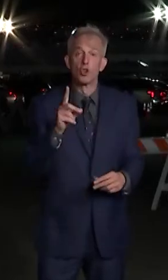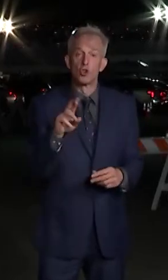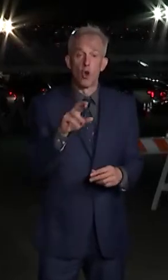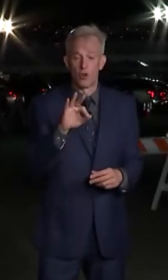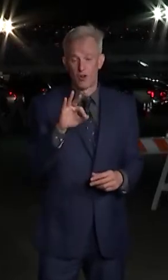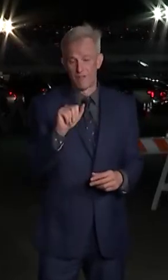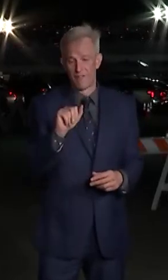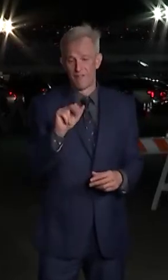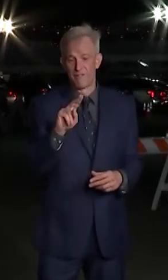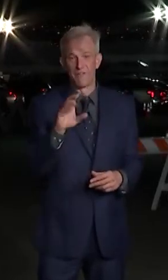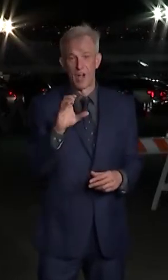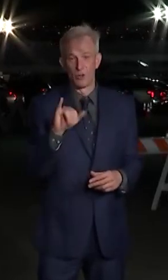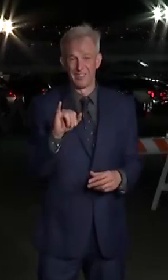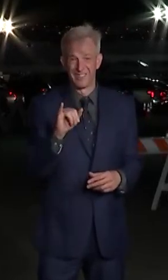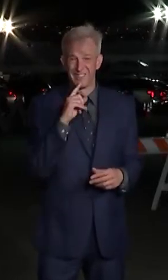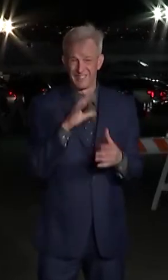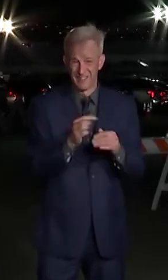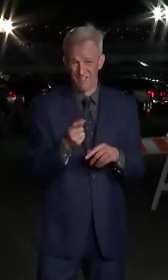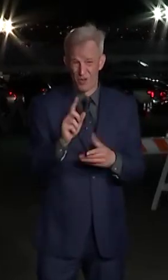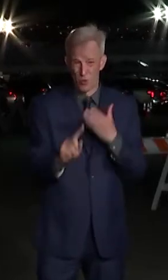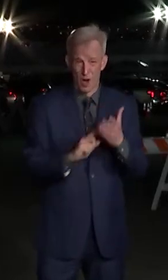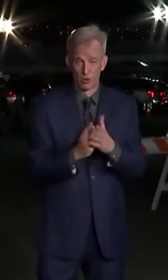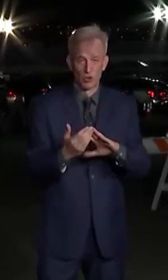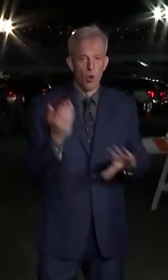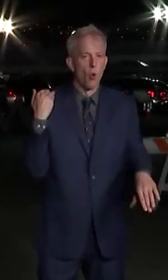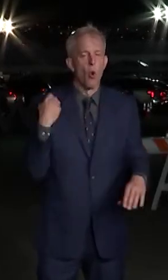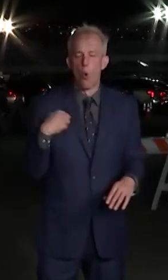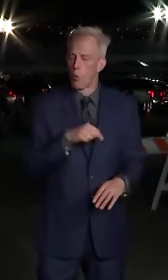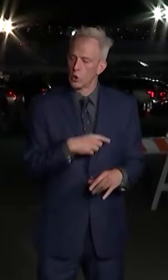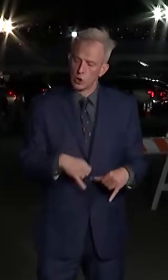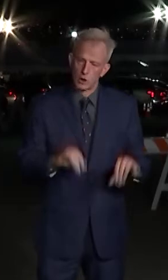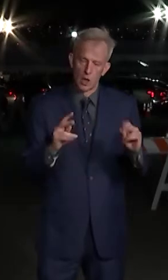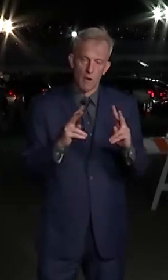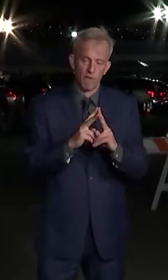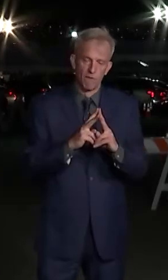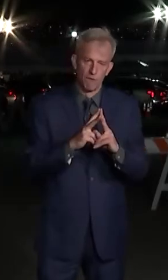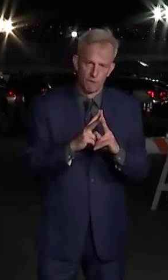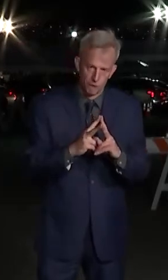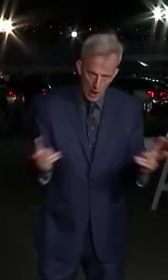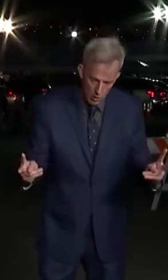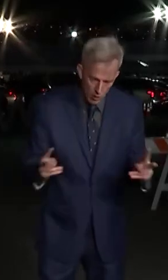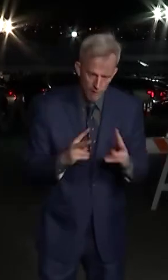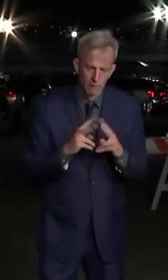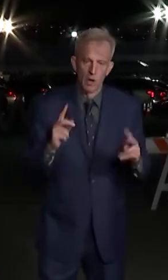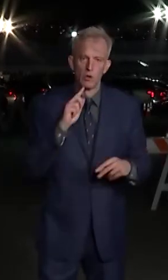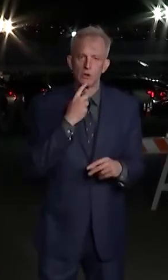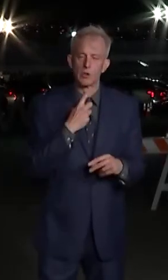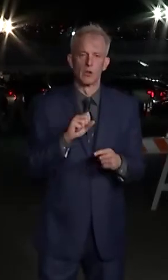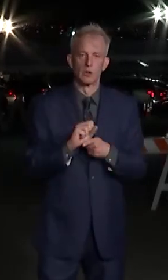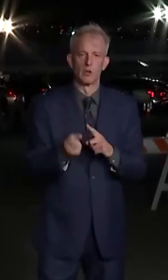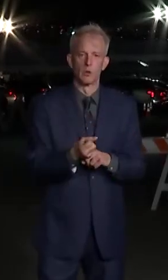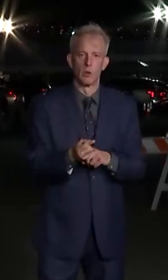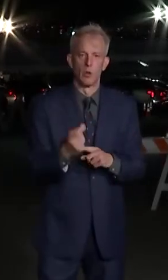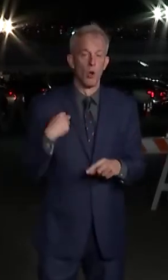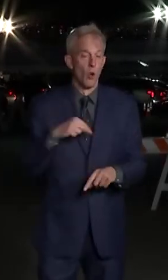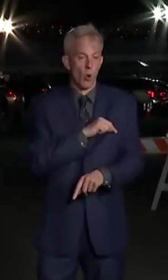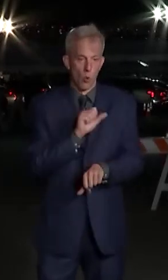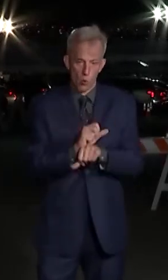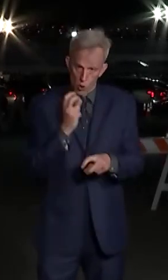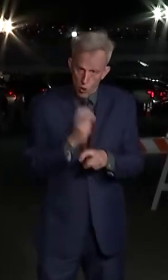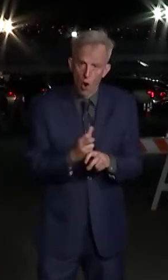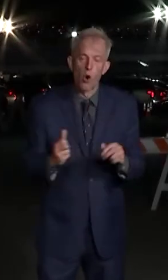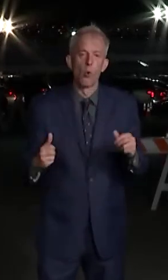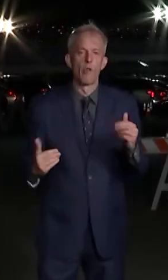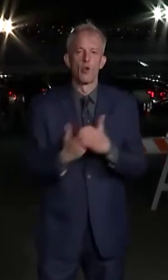we are still in a very serious situation. So as we work hard with our new administration to ramp up our vaccination